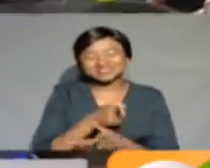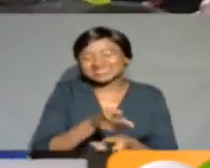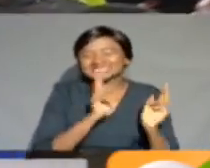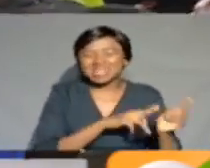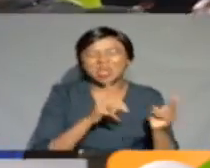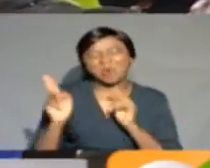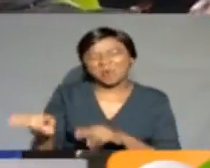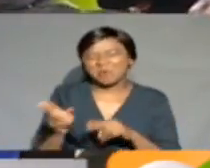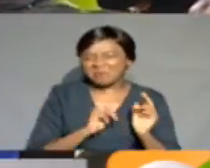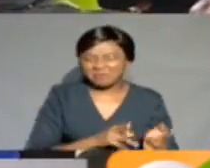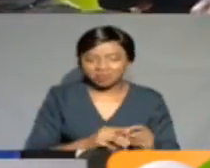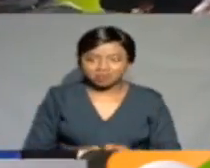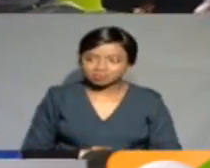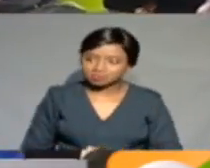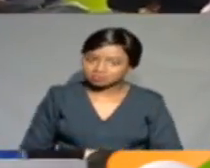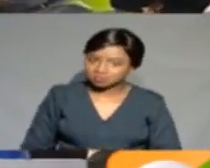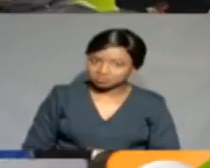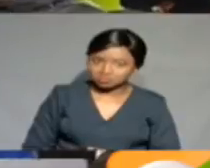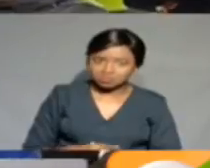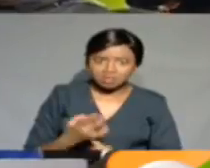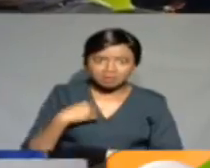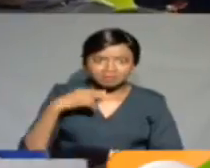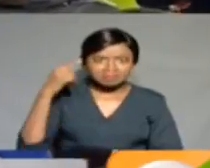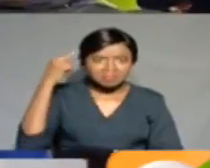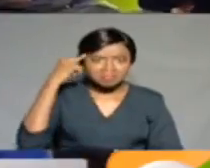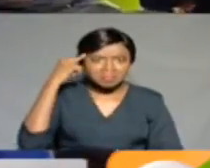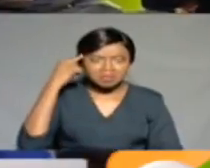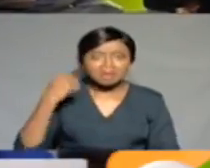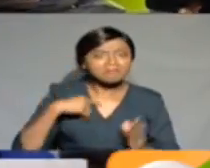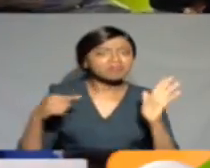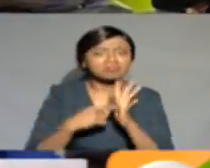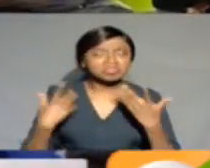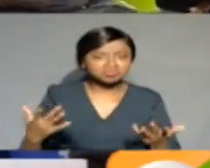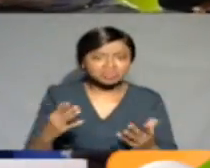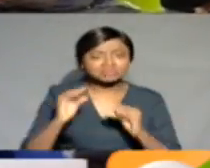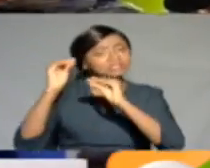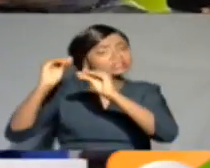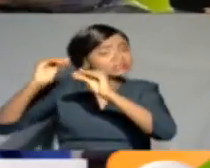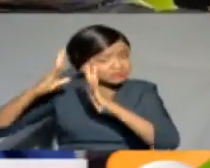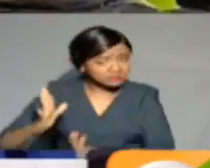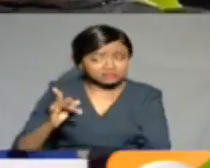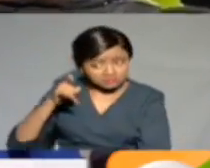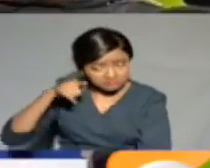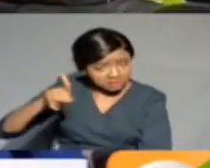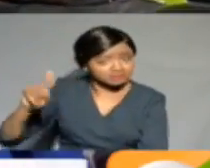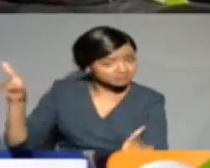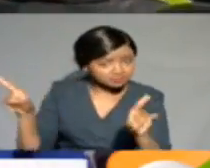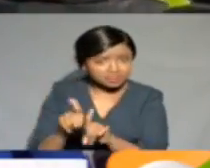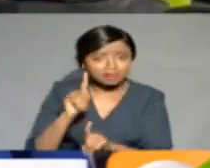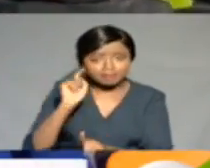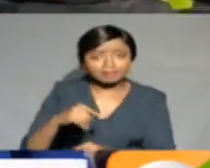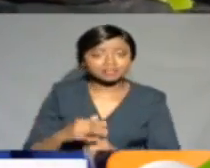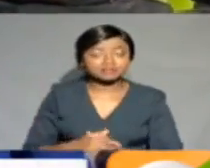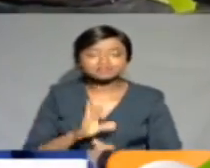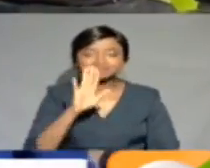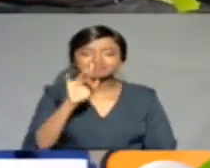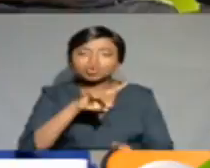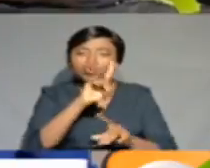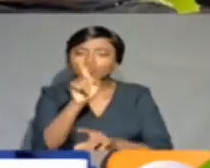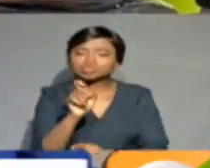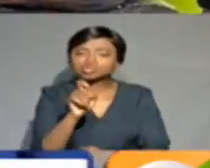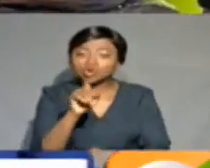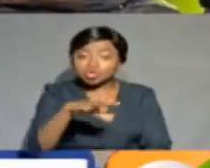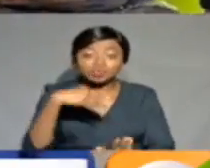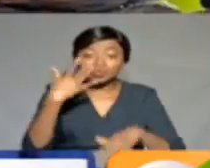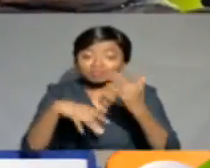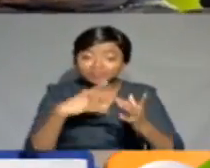So I suspect that, or I, my point is that teachers also really do encourage bullying. Why did you become a bully yourself?